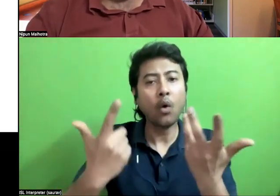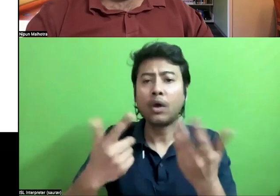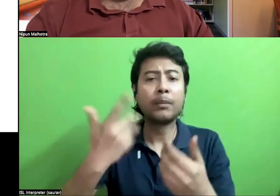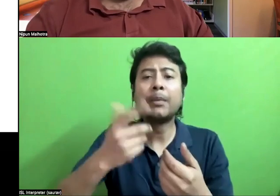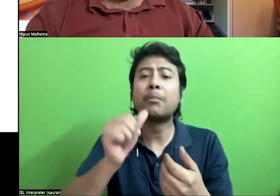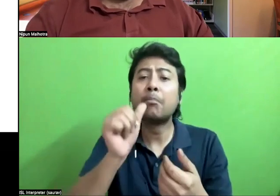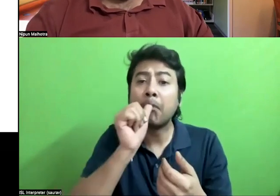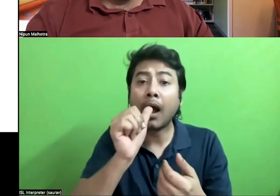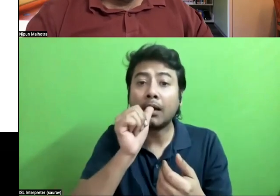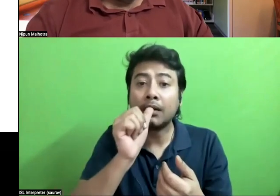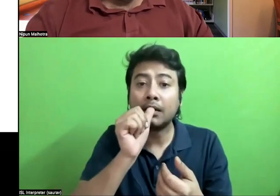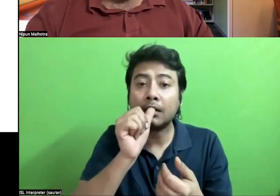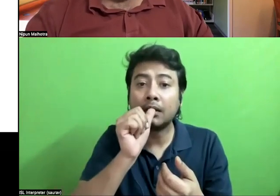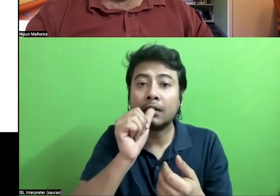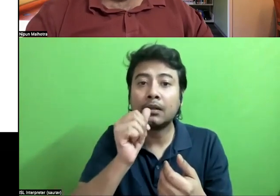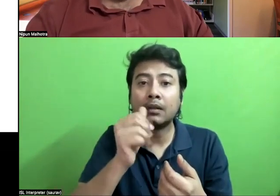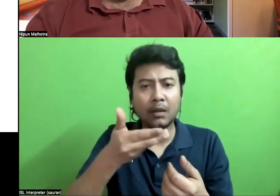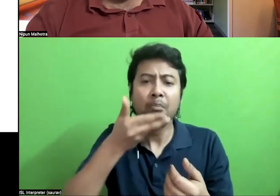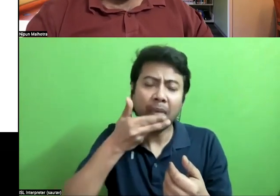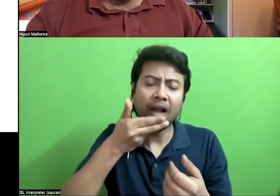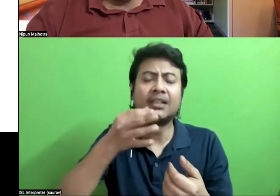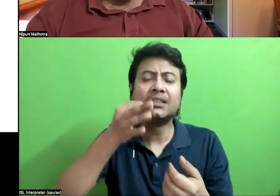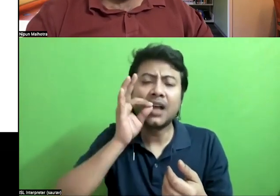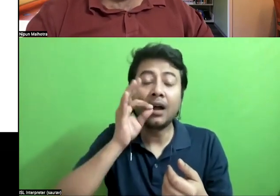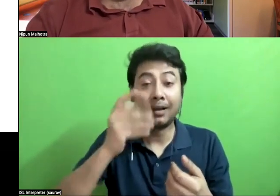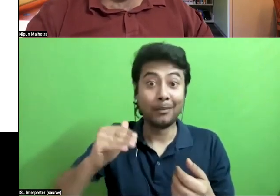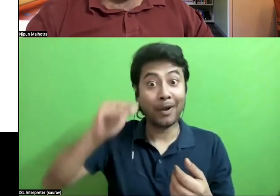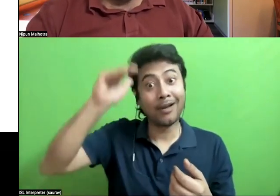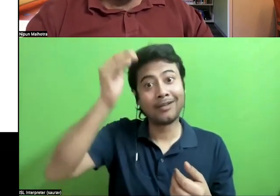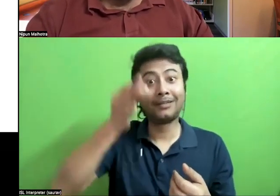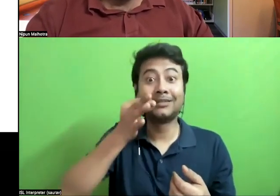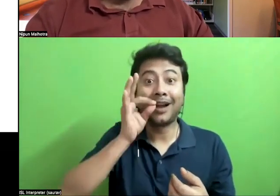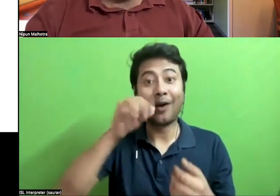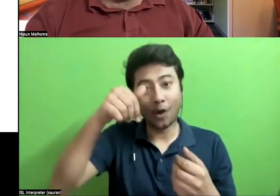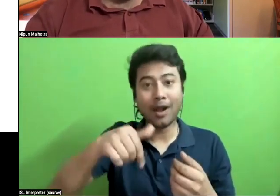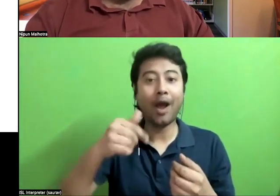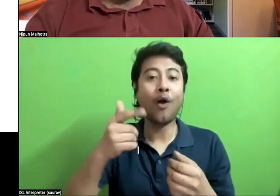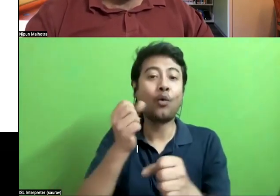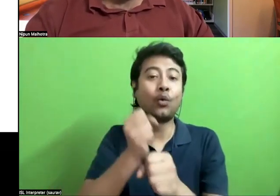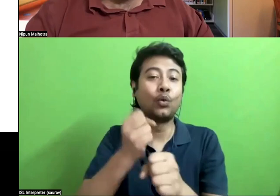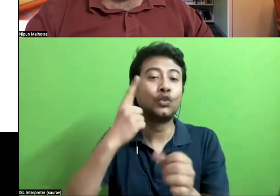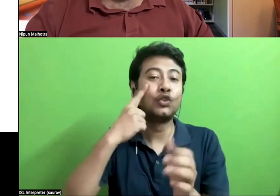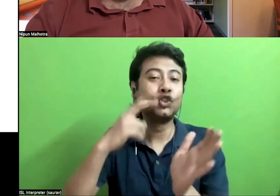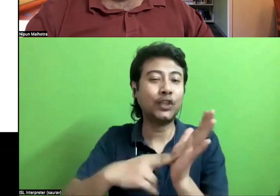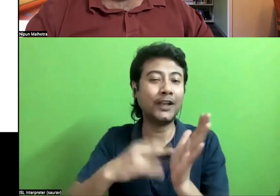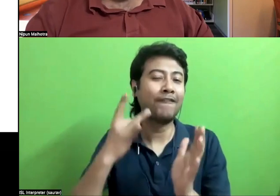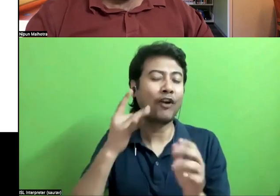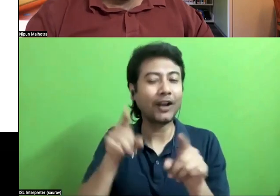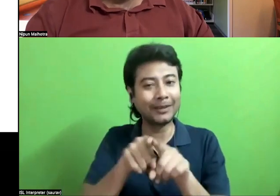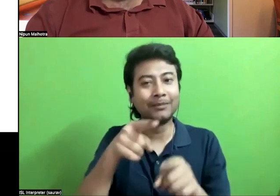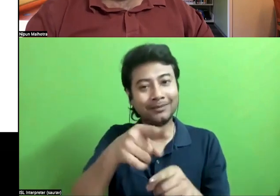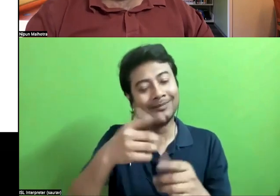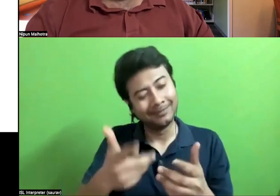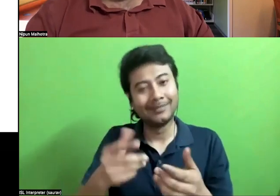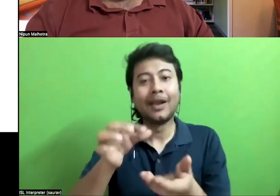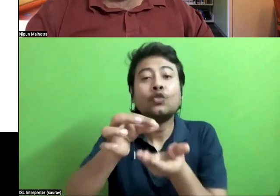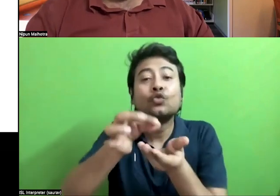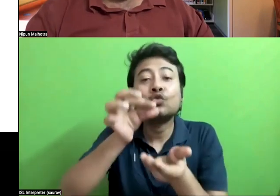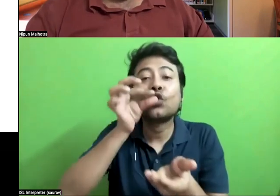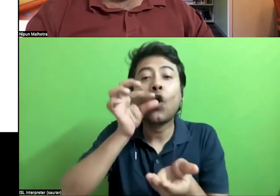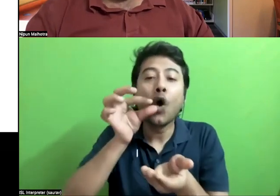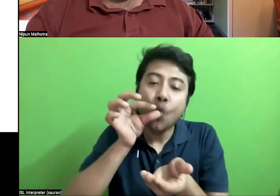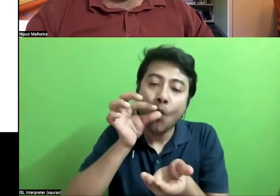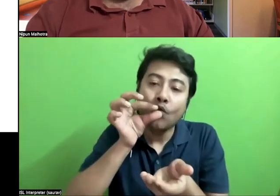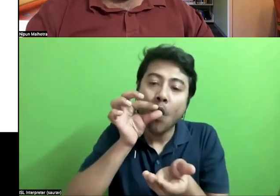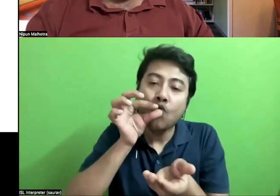it was water at that time or tea when I grew older or gin right now, I've had everything through a straw. Nipun, So, sorry, Kavya